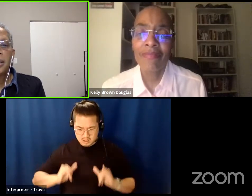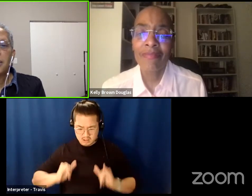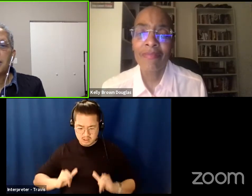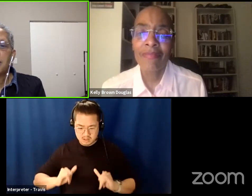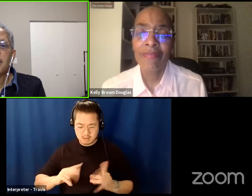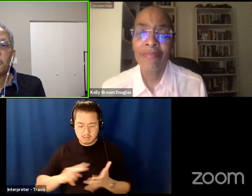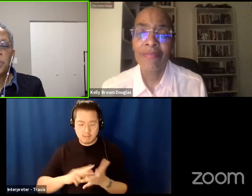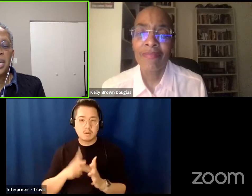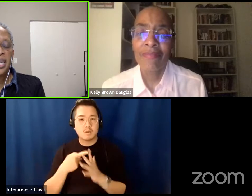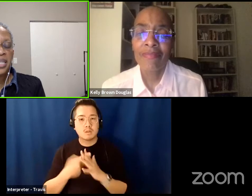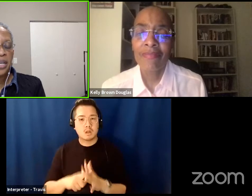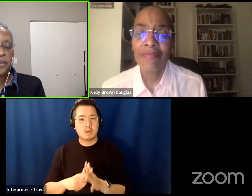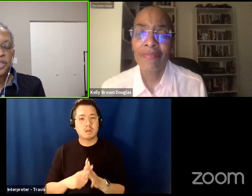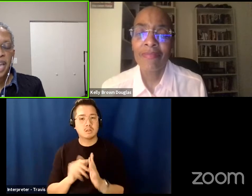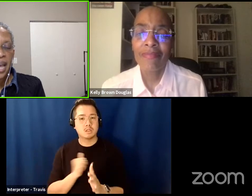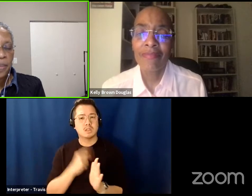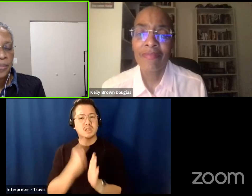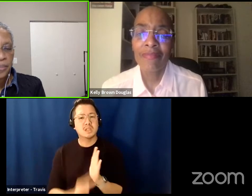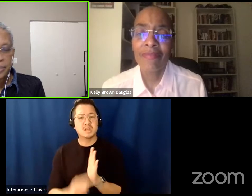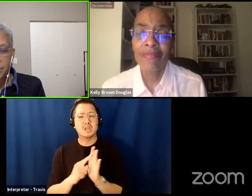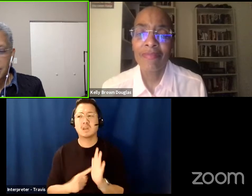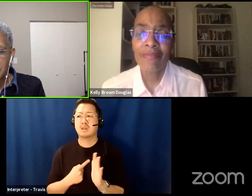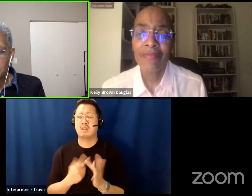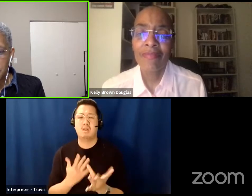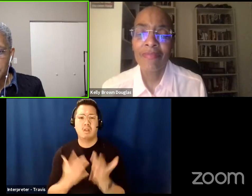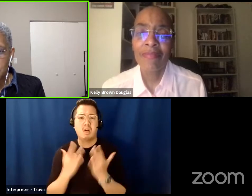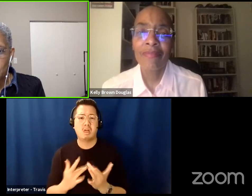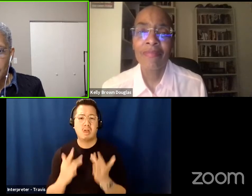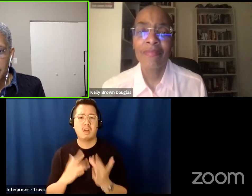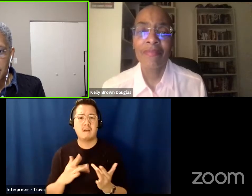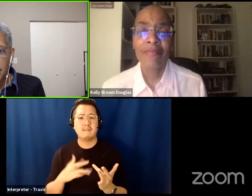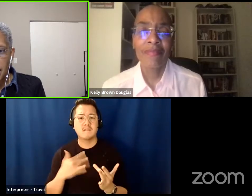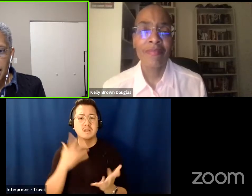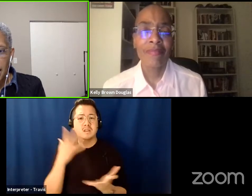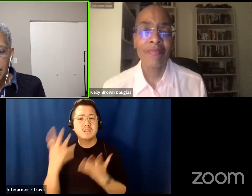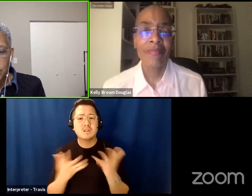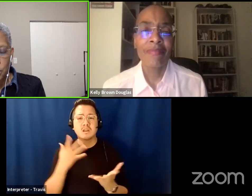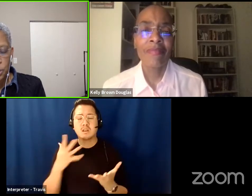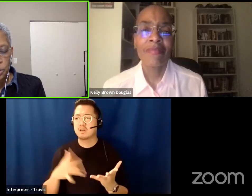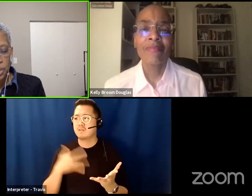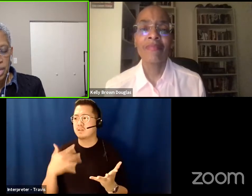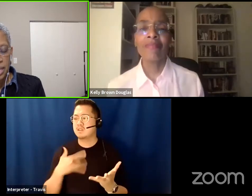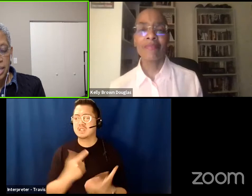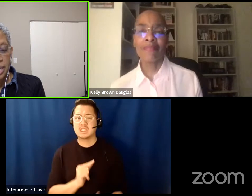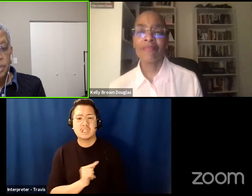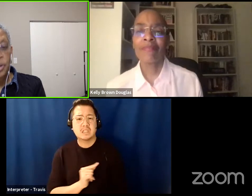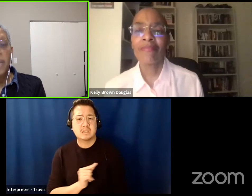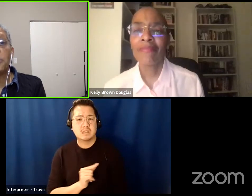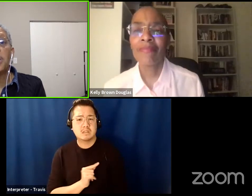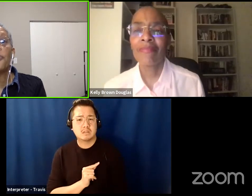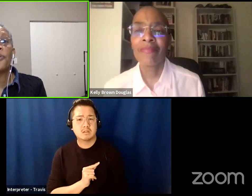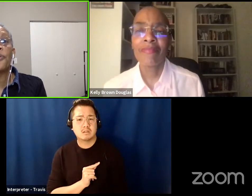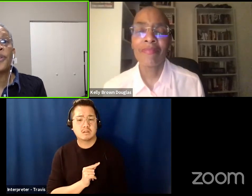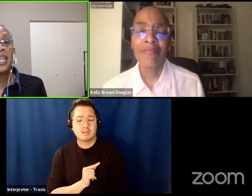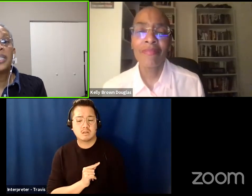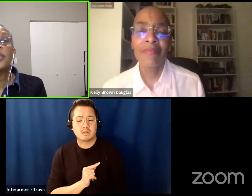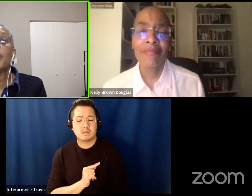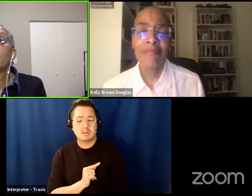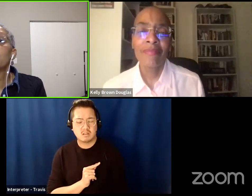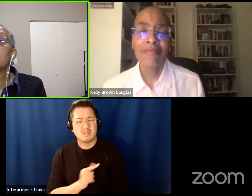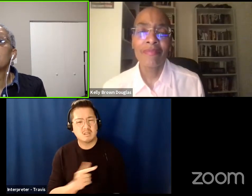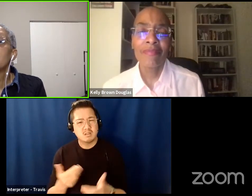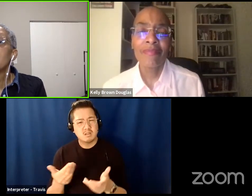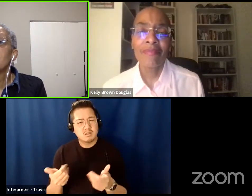self-judgment, self-pity, self-shame, guilt, and so on. And so to just try to